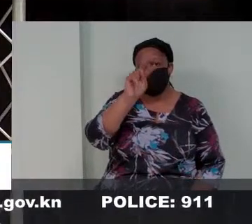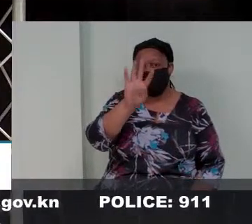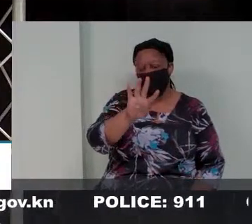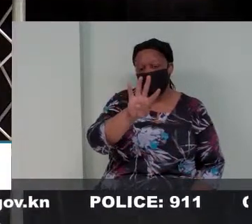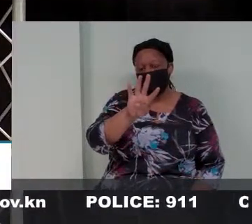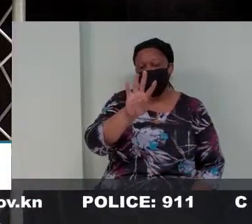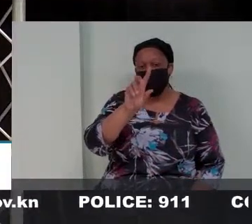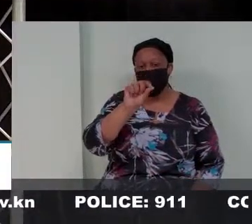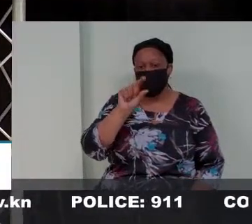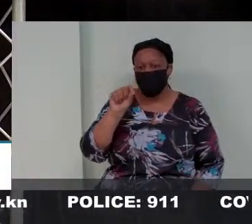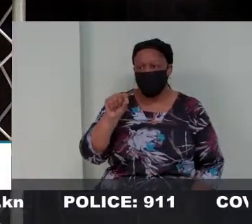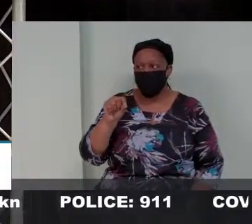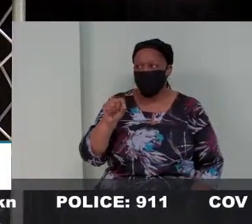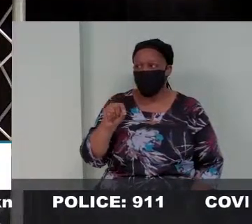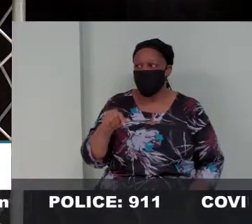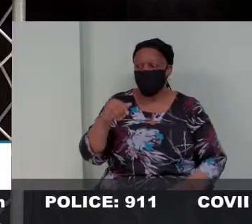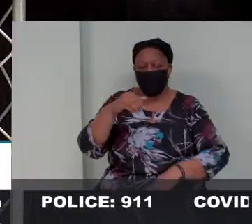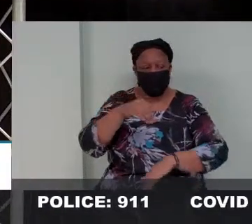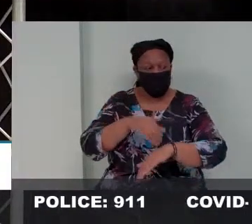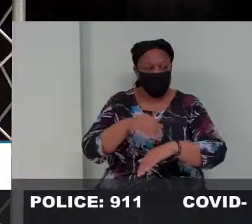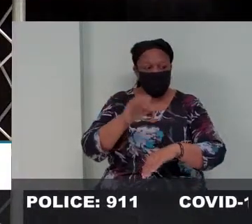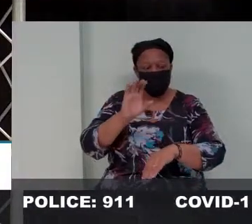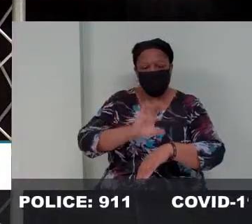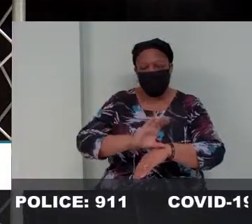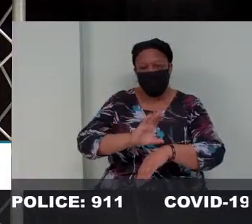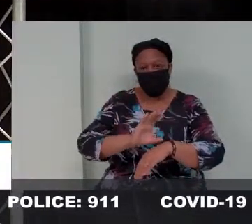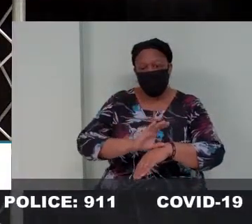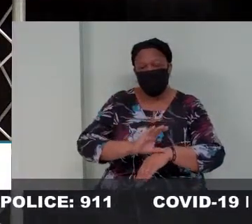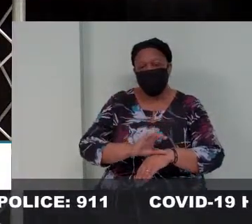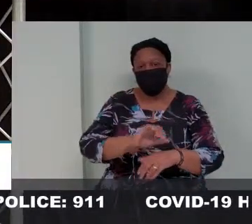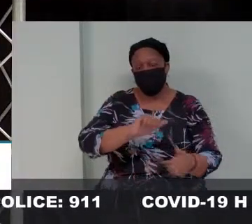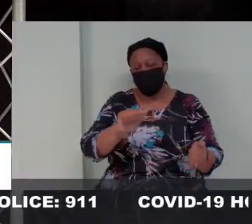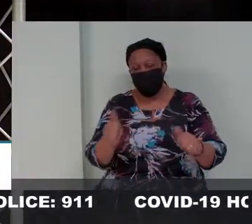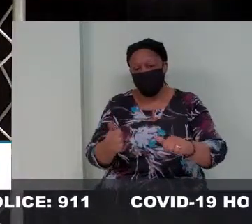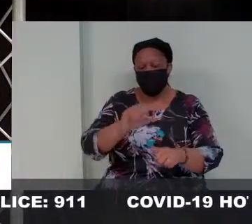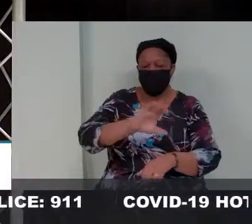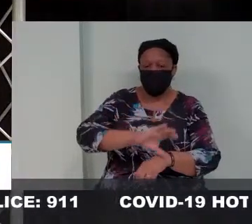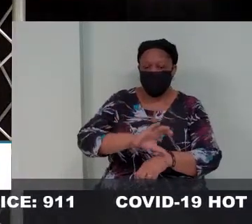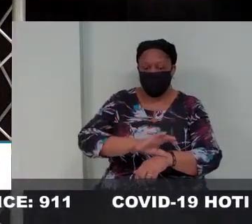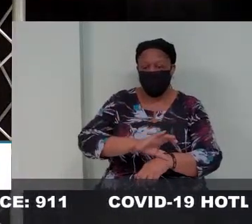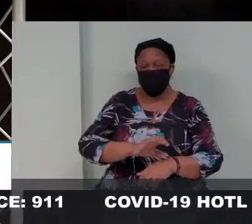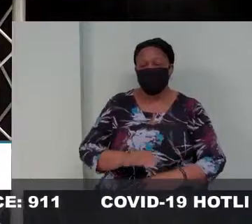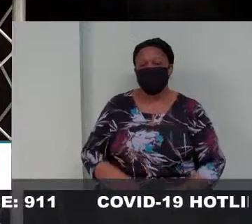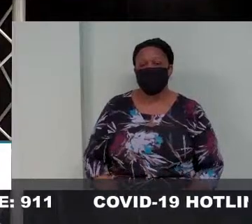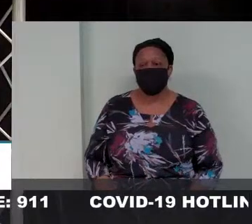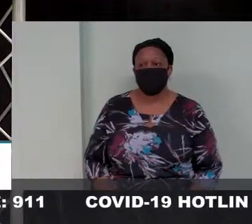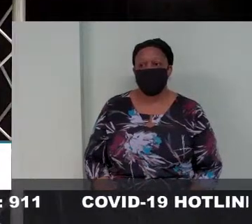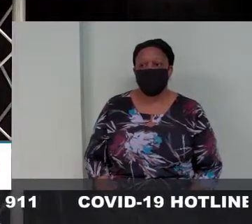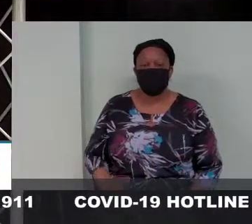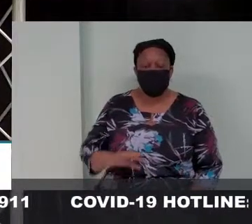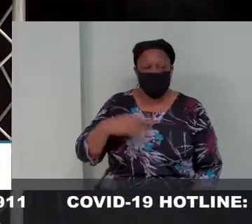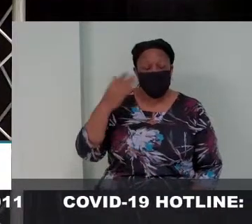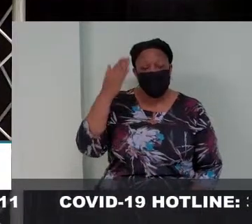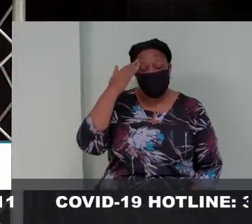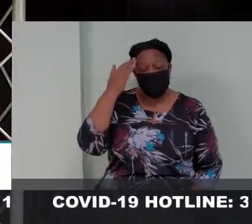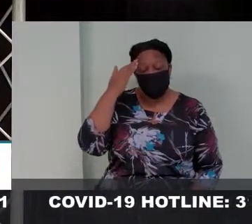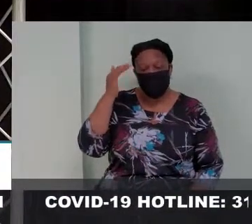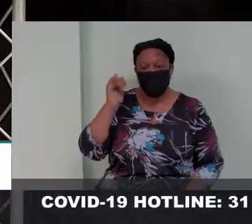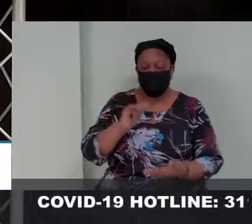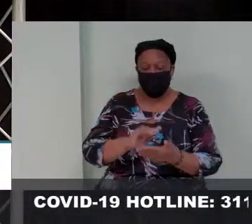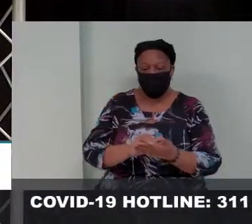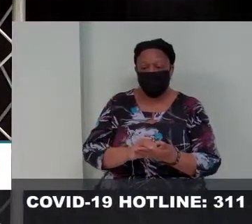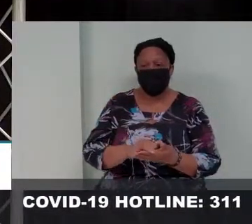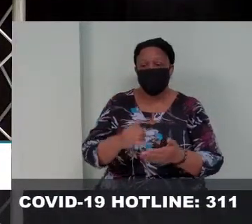2020, at the Antioch Baptist Church. We are very cognizant of the need for